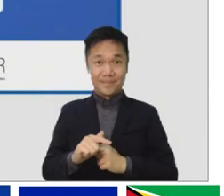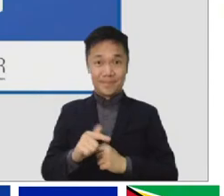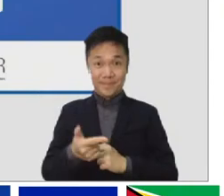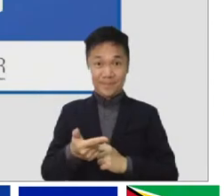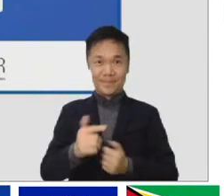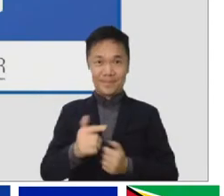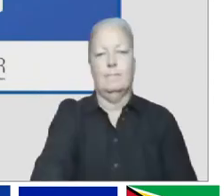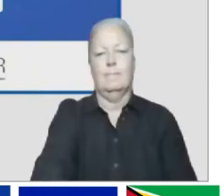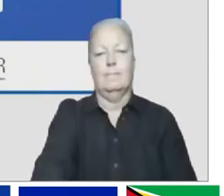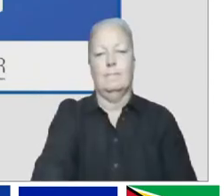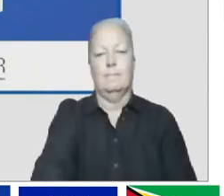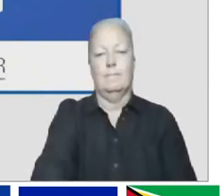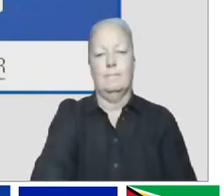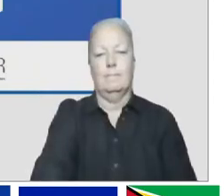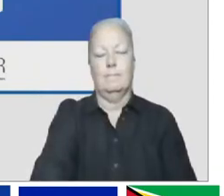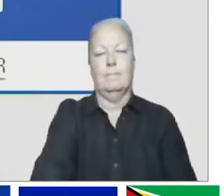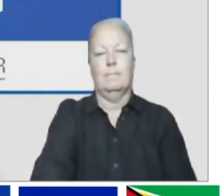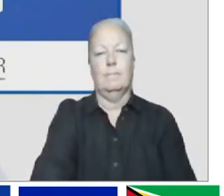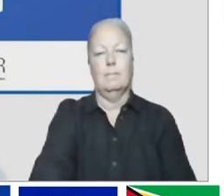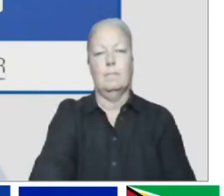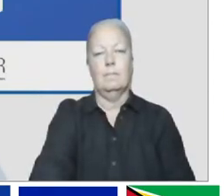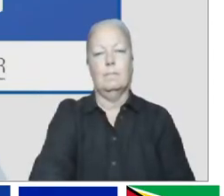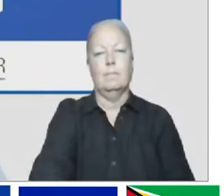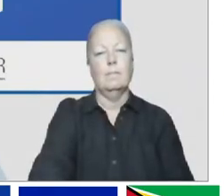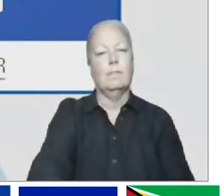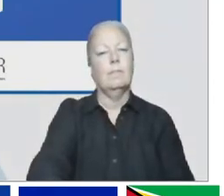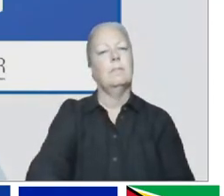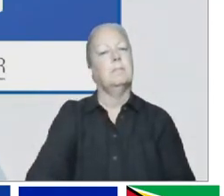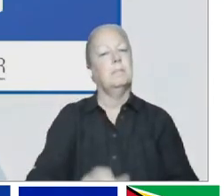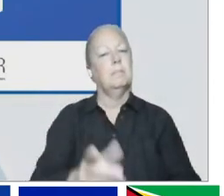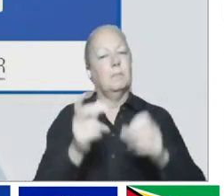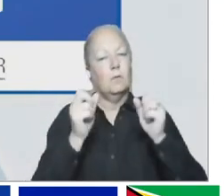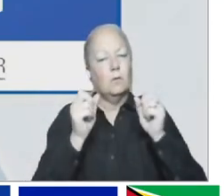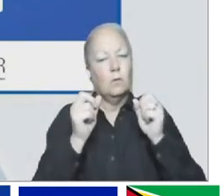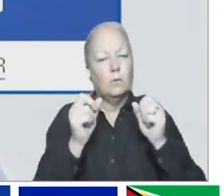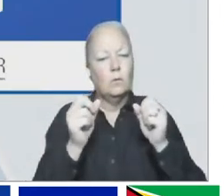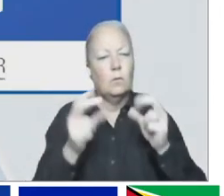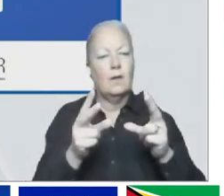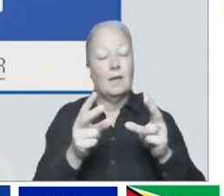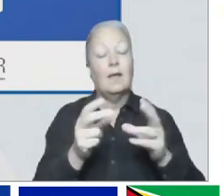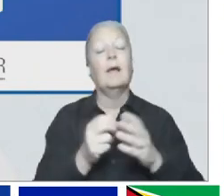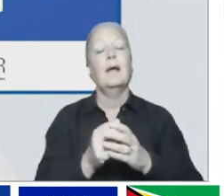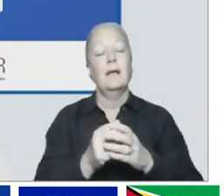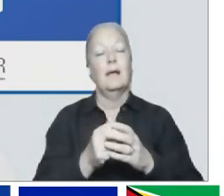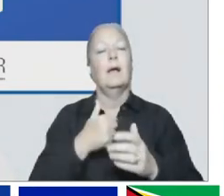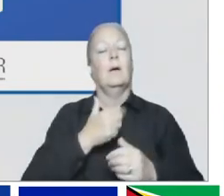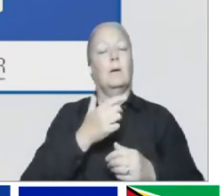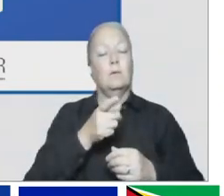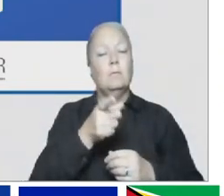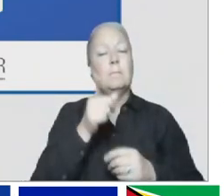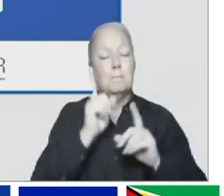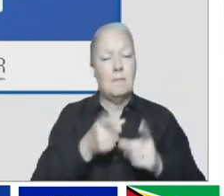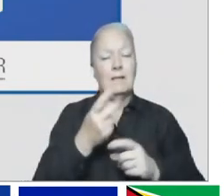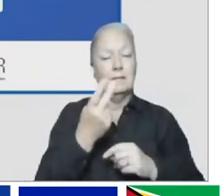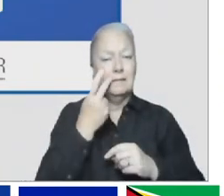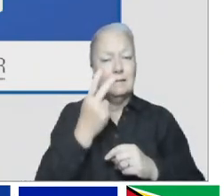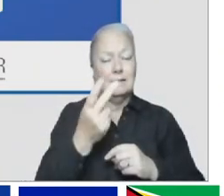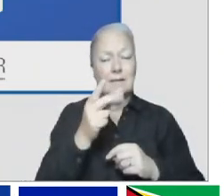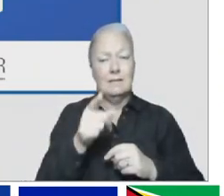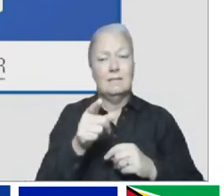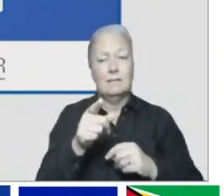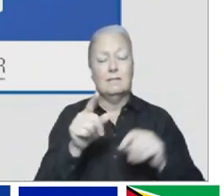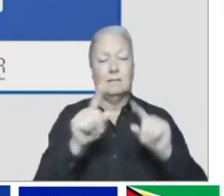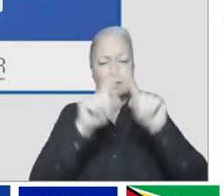Sure, Alan, of course. Please, you have to go to slido.com, and the code